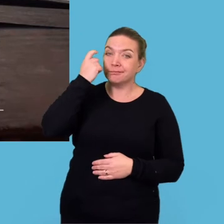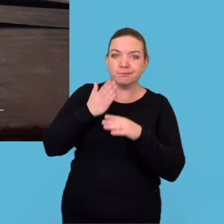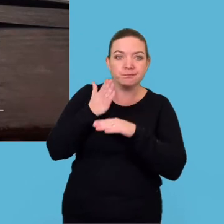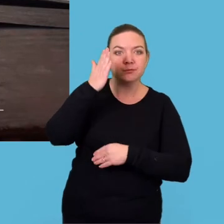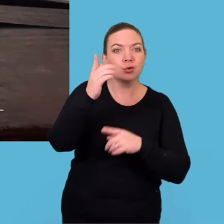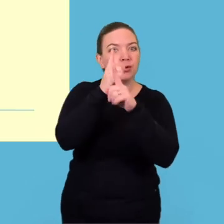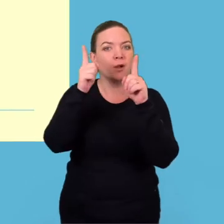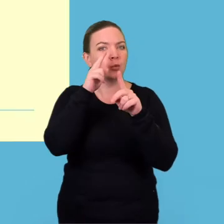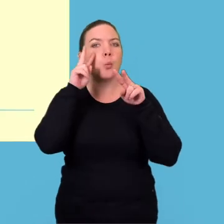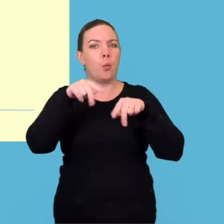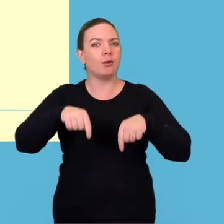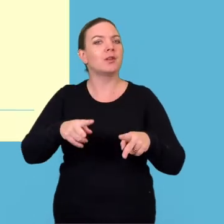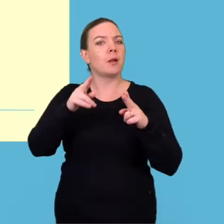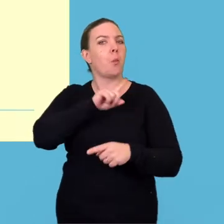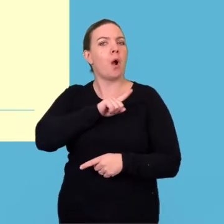that decision.